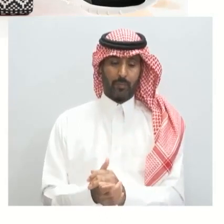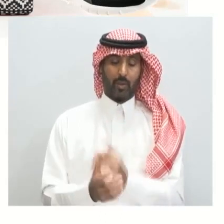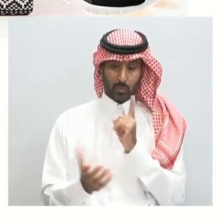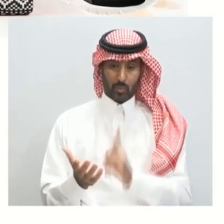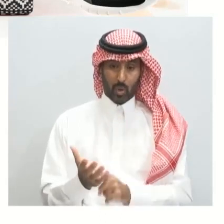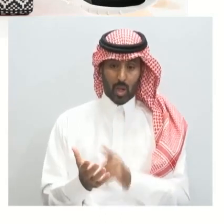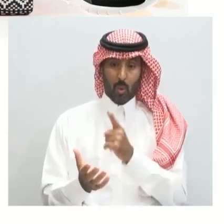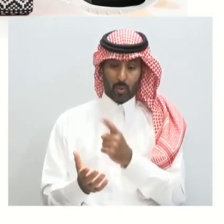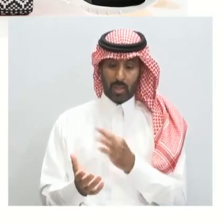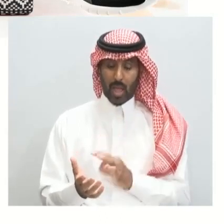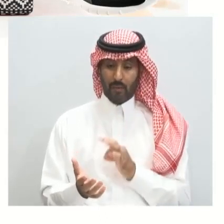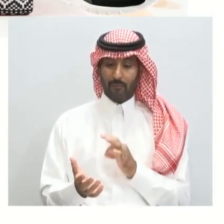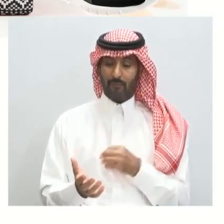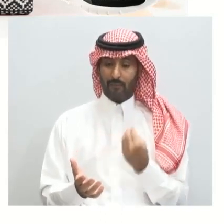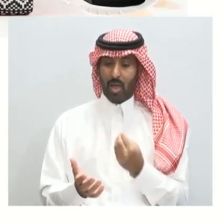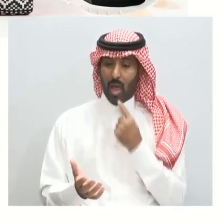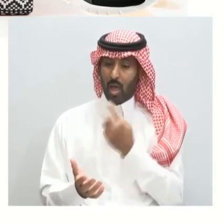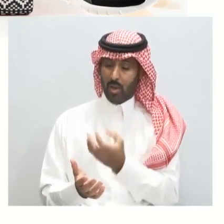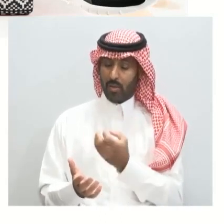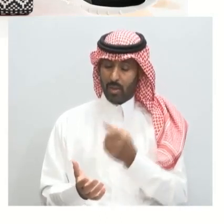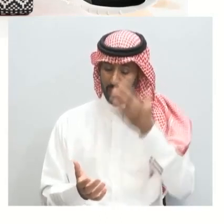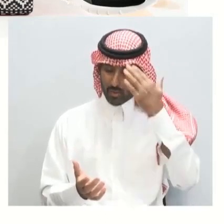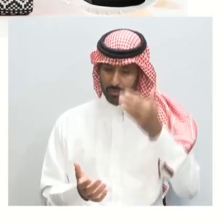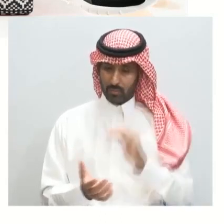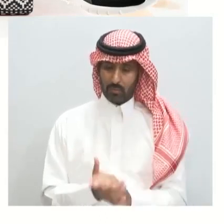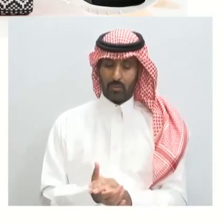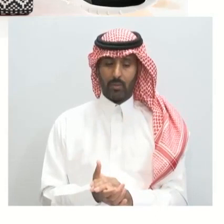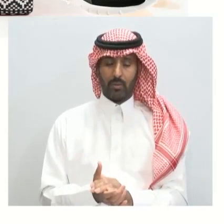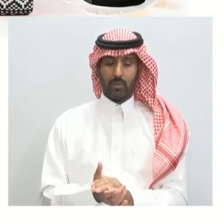Sure, I would love another, thanks.